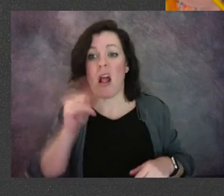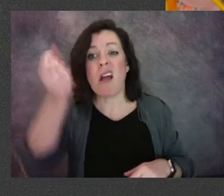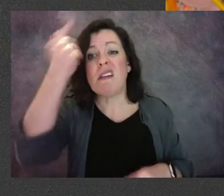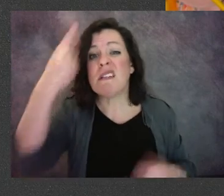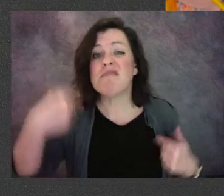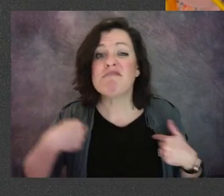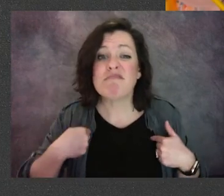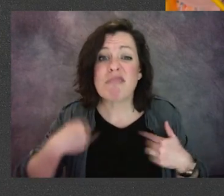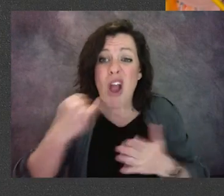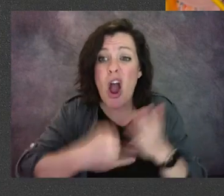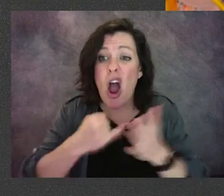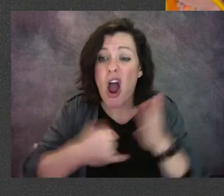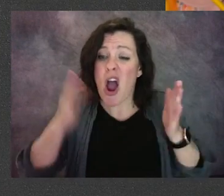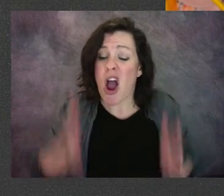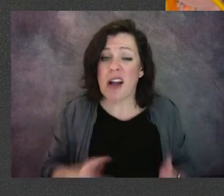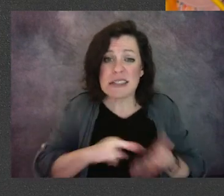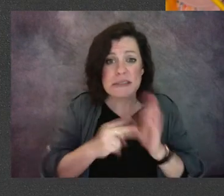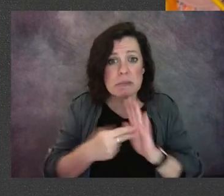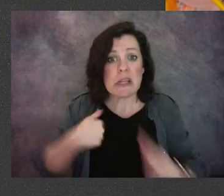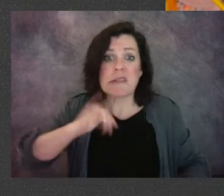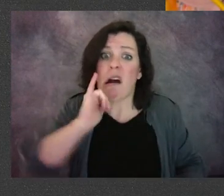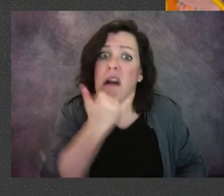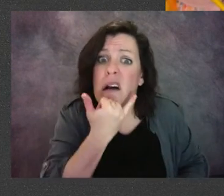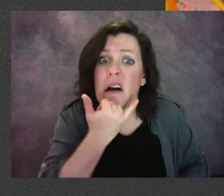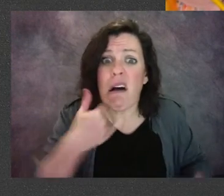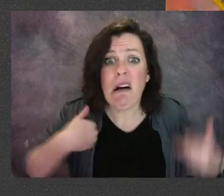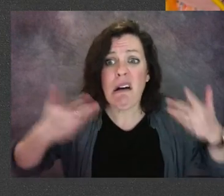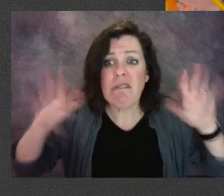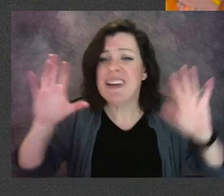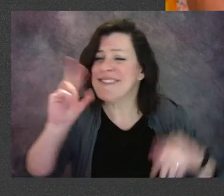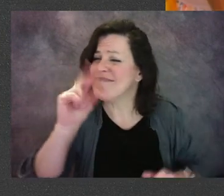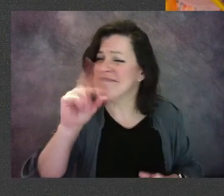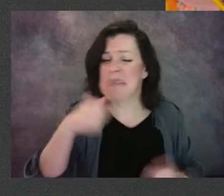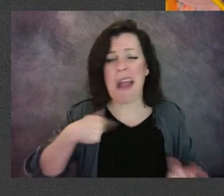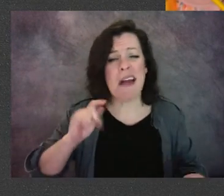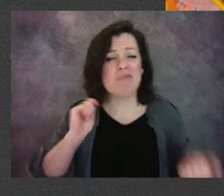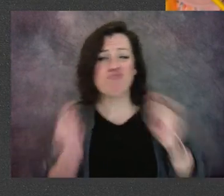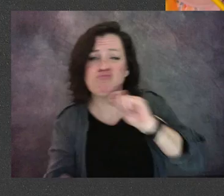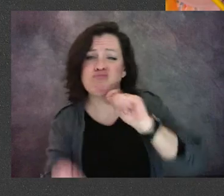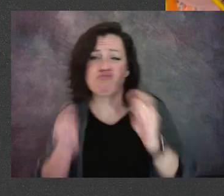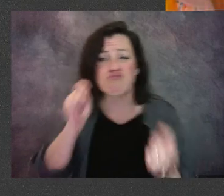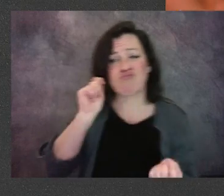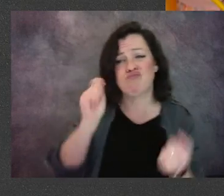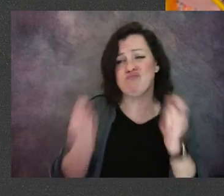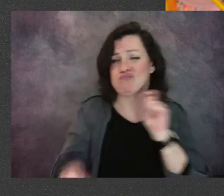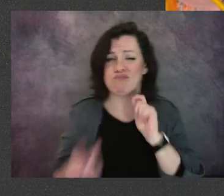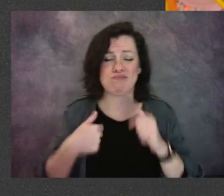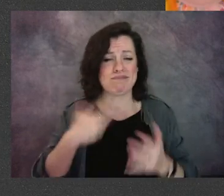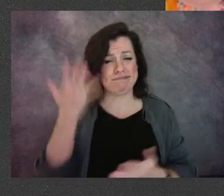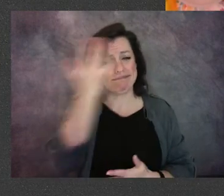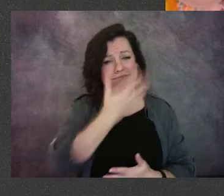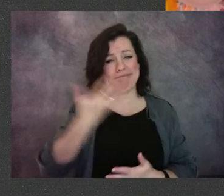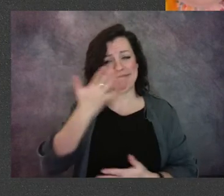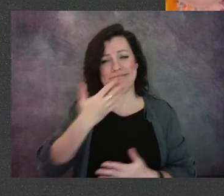Sometimes when I'm doing my art, I change my mind while I'm working. Something else seems to be working out better.